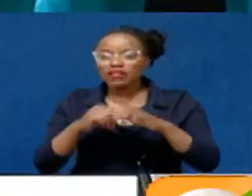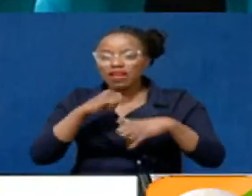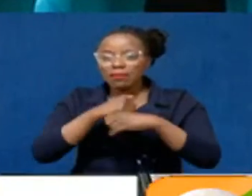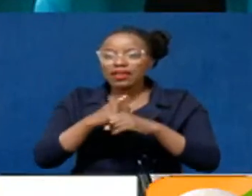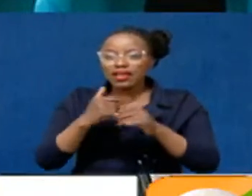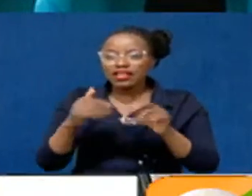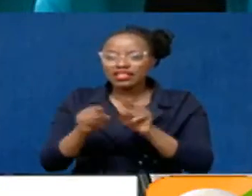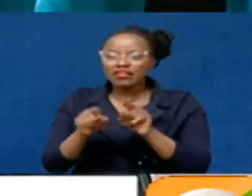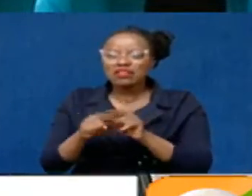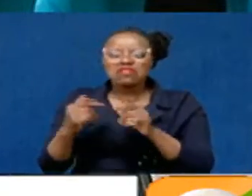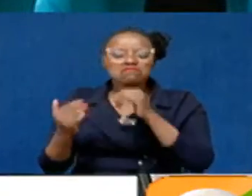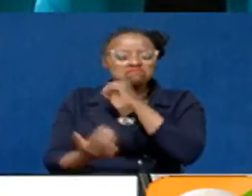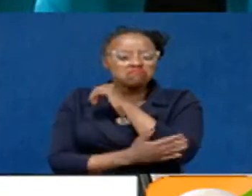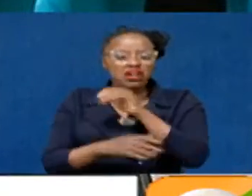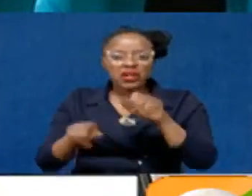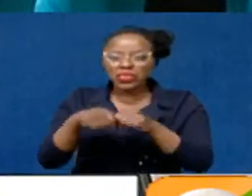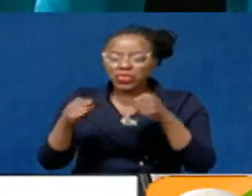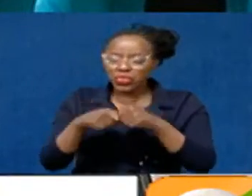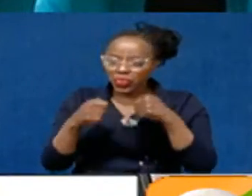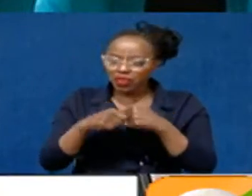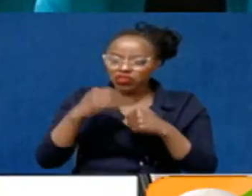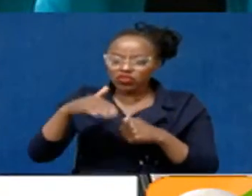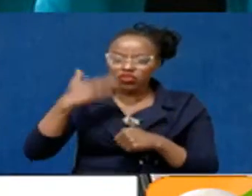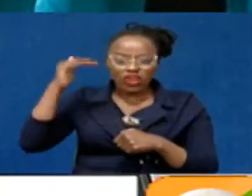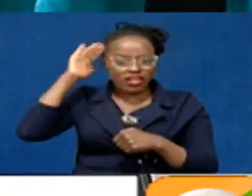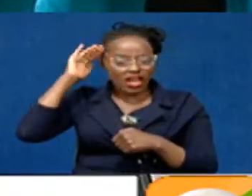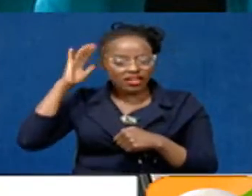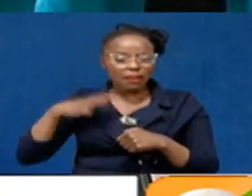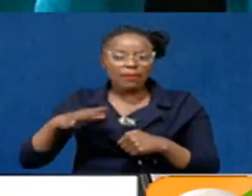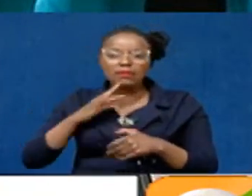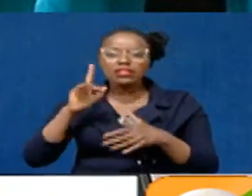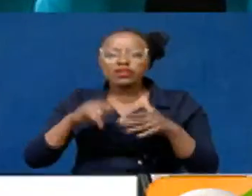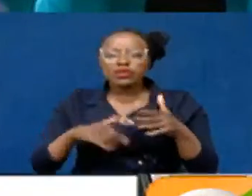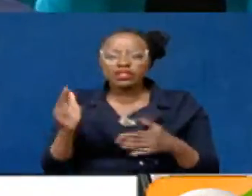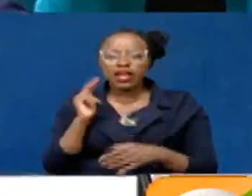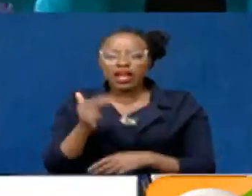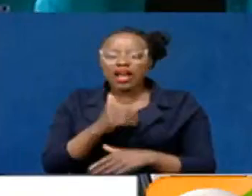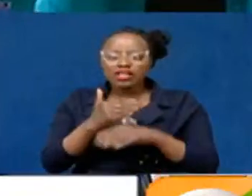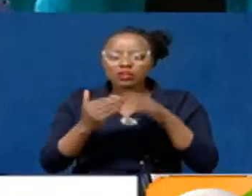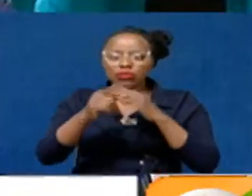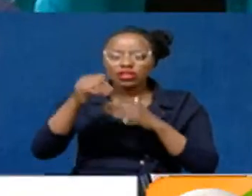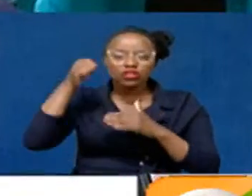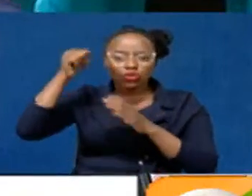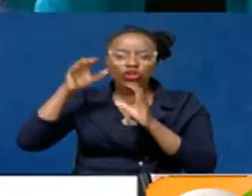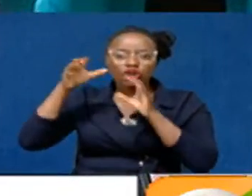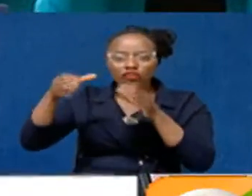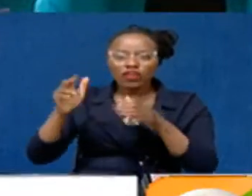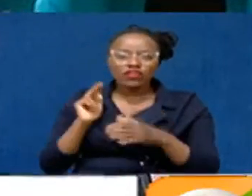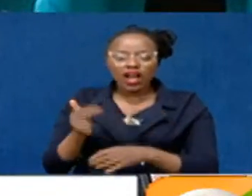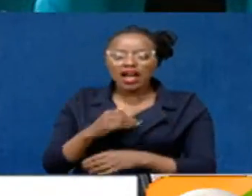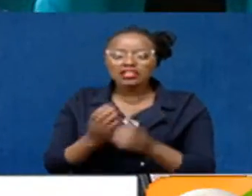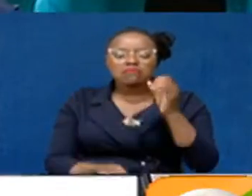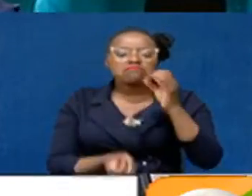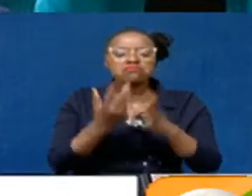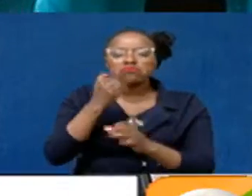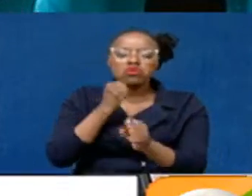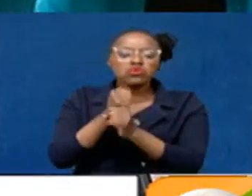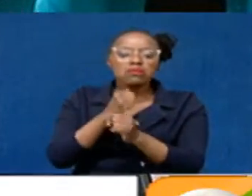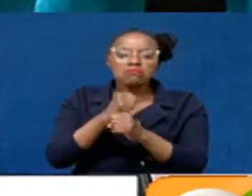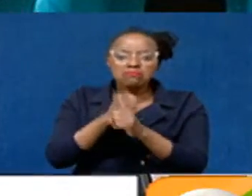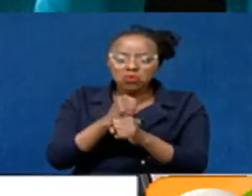things look as ugly as possible. Mm. Time and again, you've had them saying, we've built this party. Mm. We brought this party this